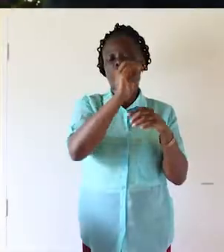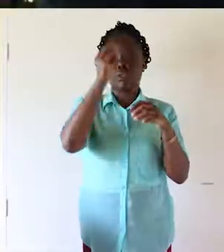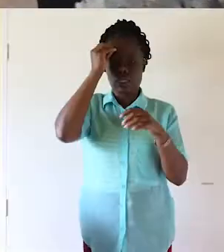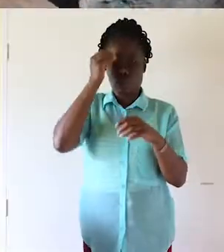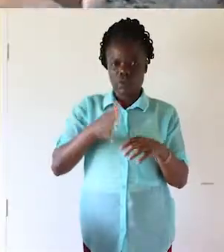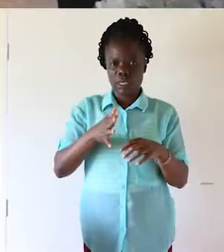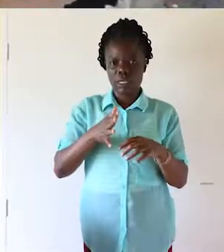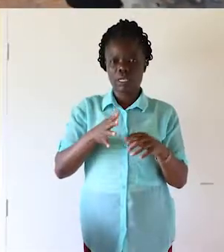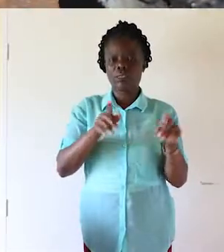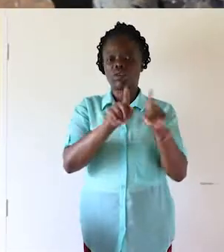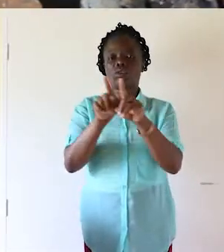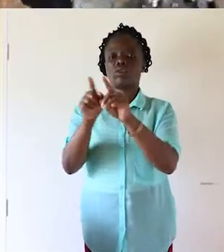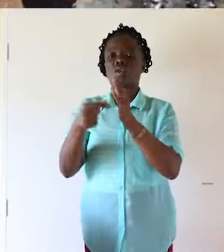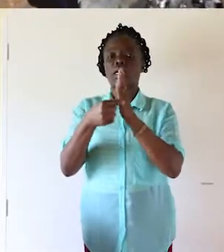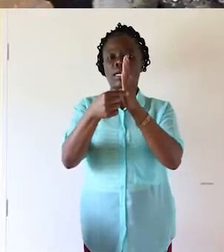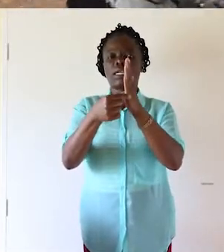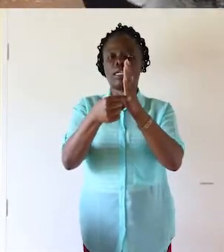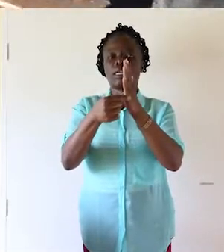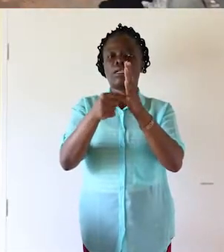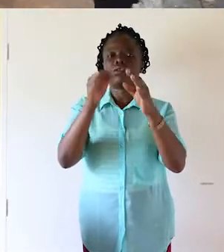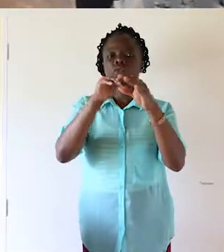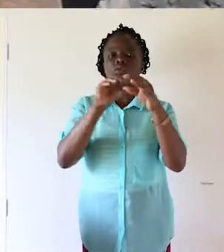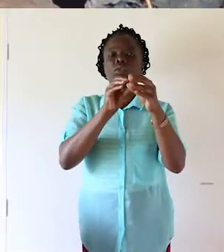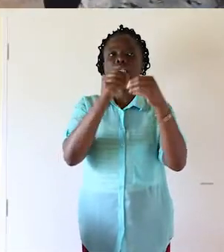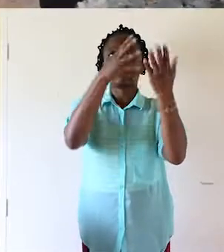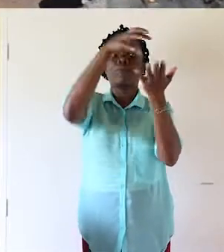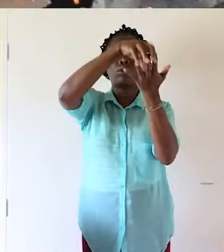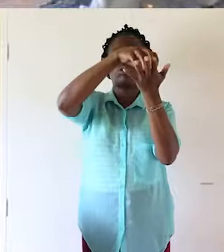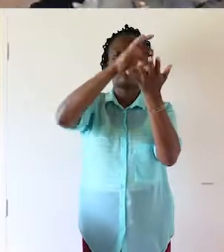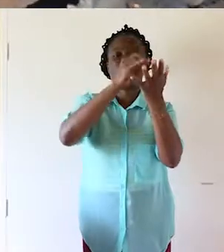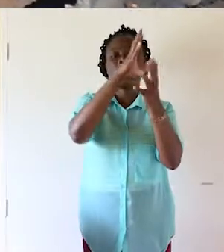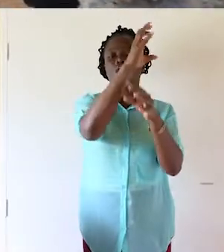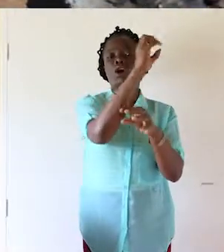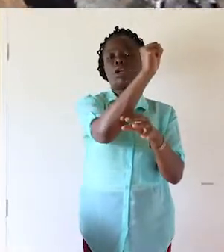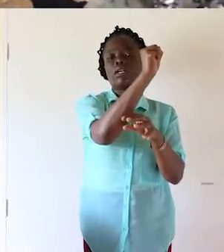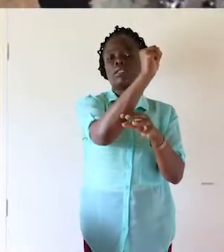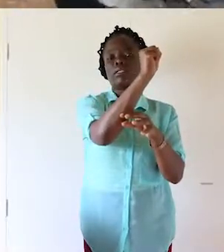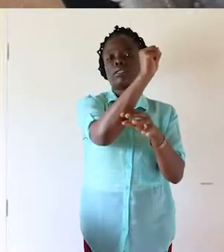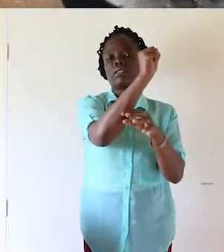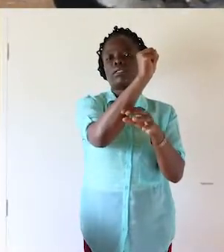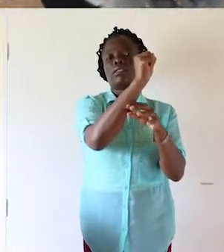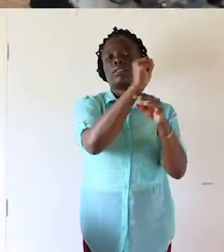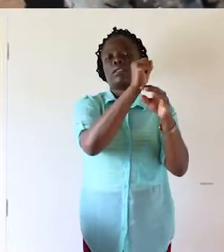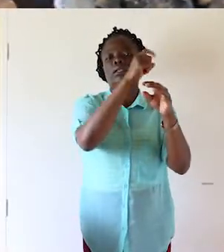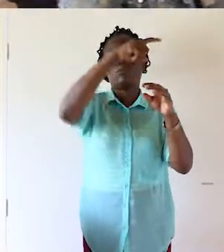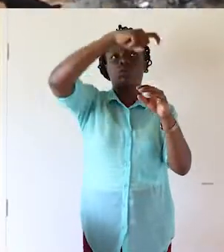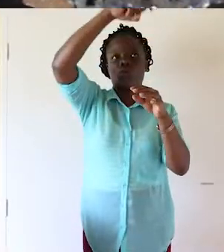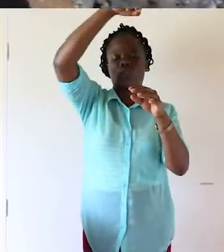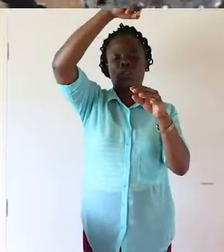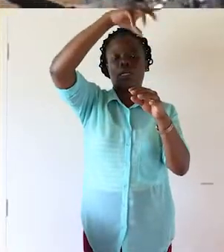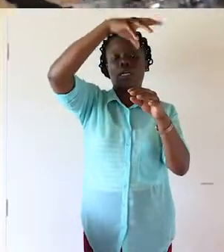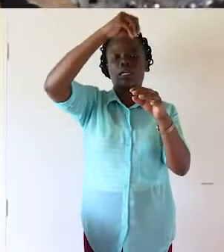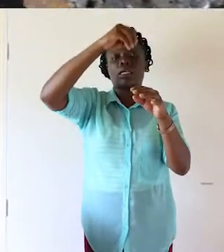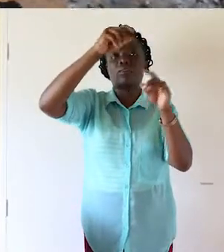The learner is also guided to locate position for the holders, mark screw holes, and